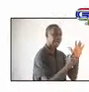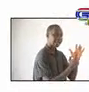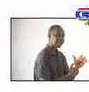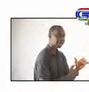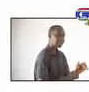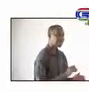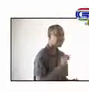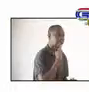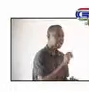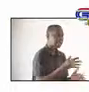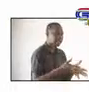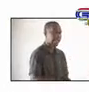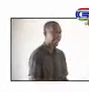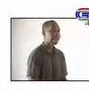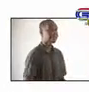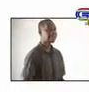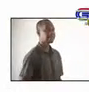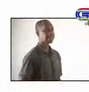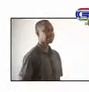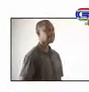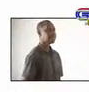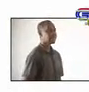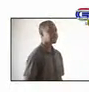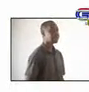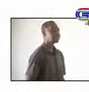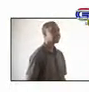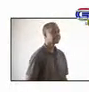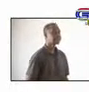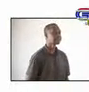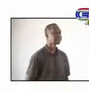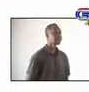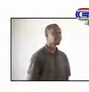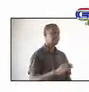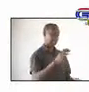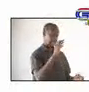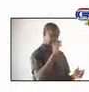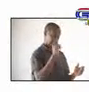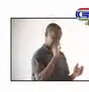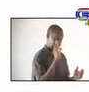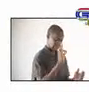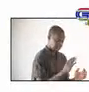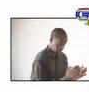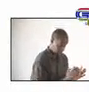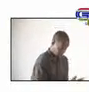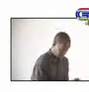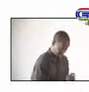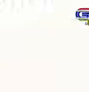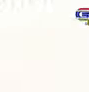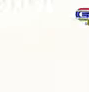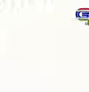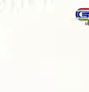Example is here with the small letter type of writing it.